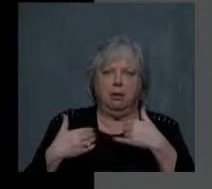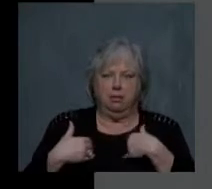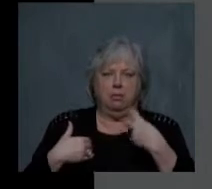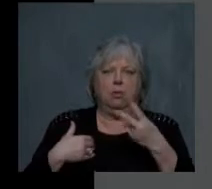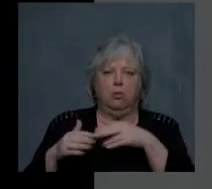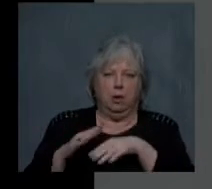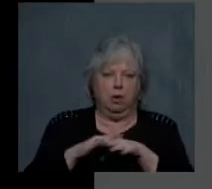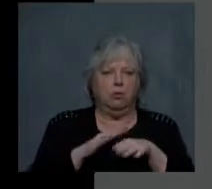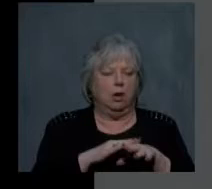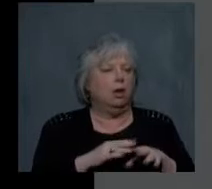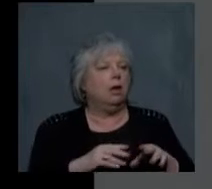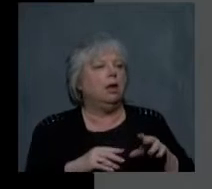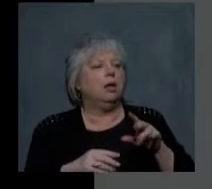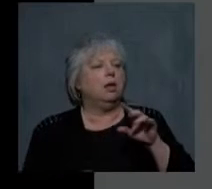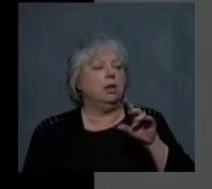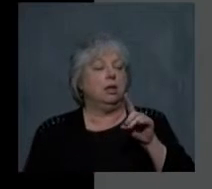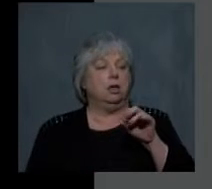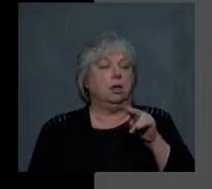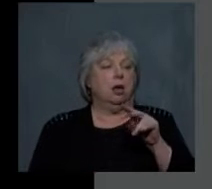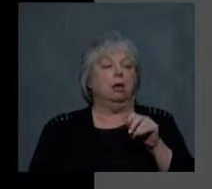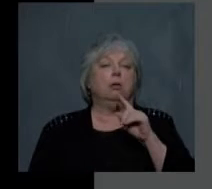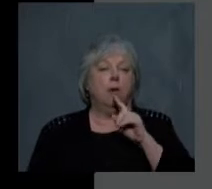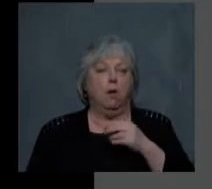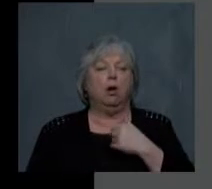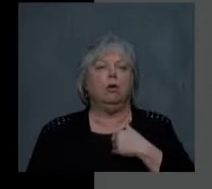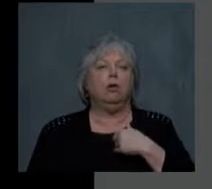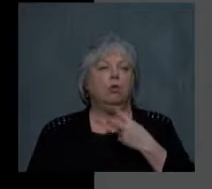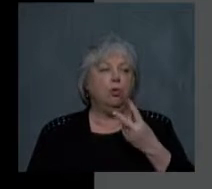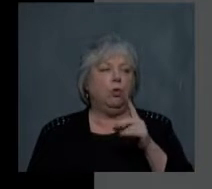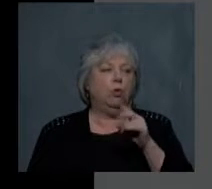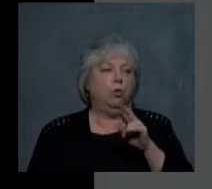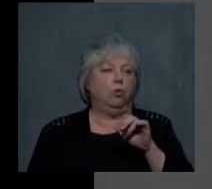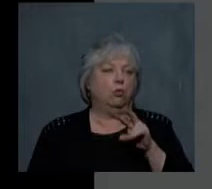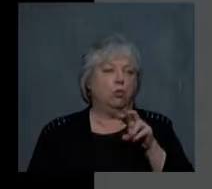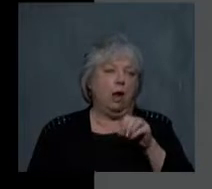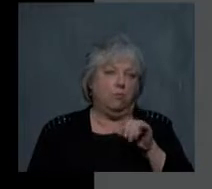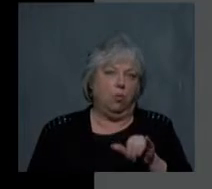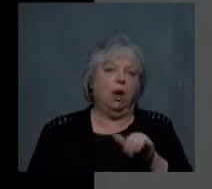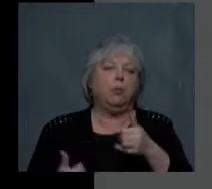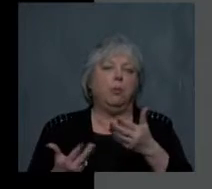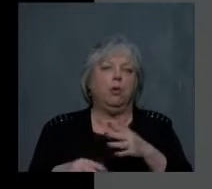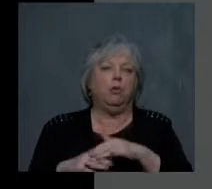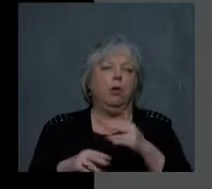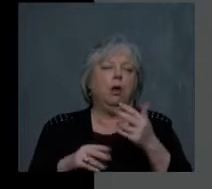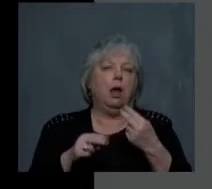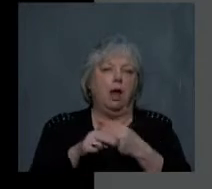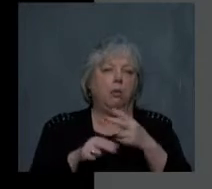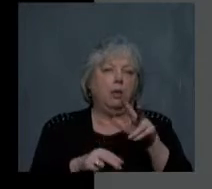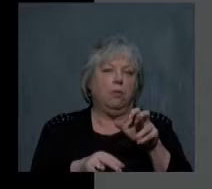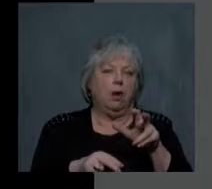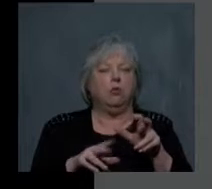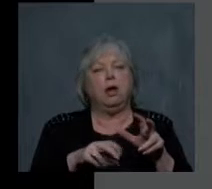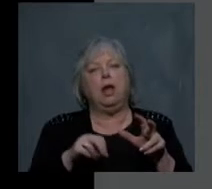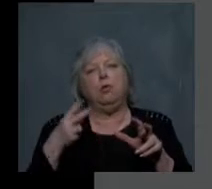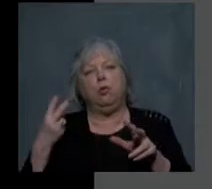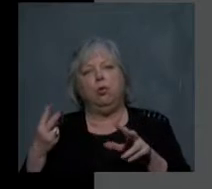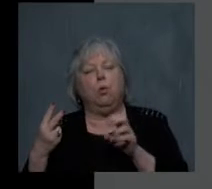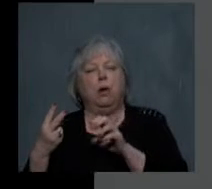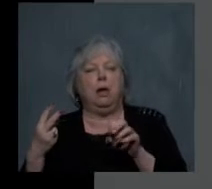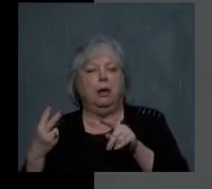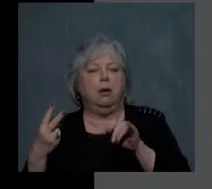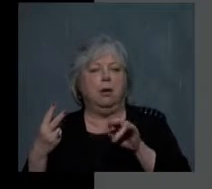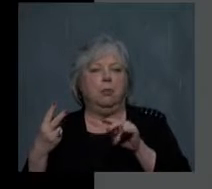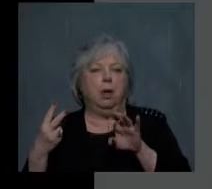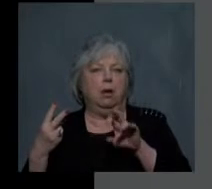There are additional driveway locations on Highway 300. There are 2 driveway locations proposed on Highway 300 and 2 on East Pinnacle,